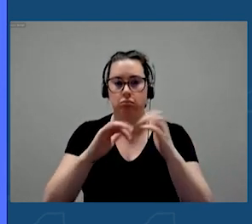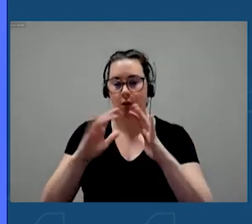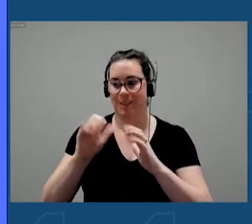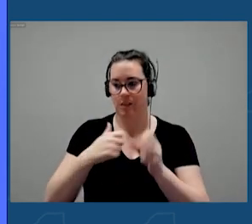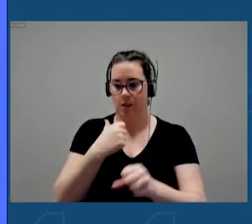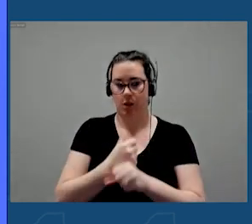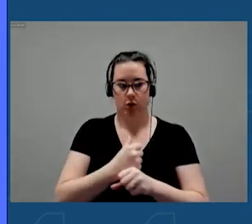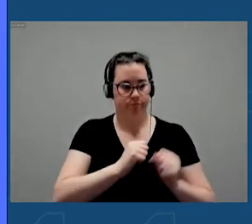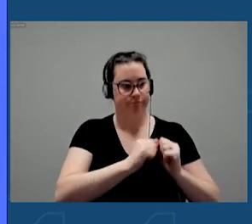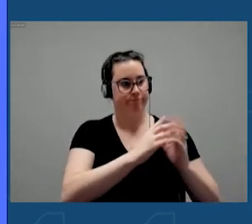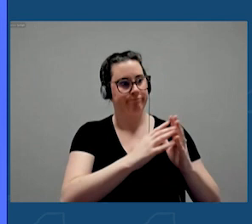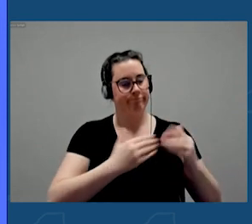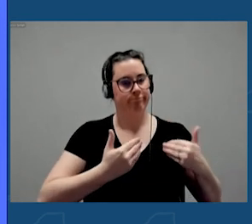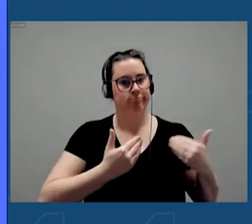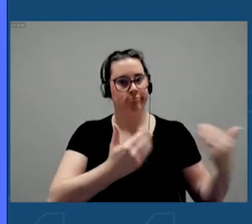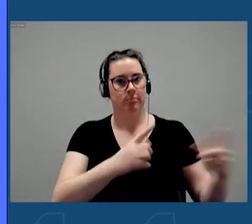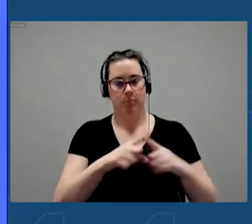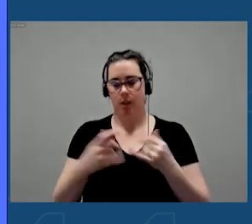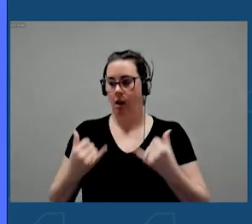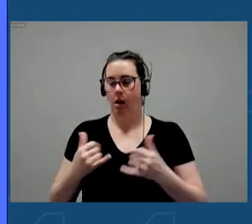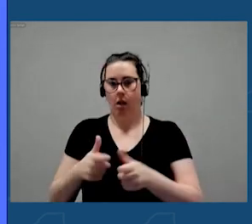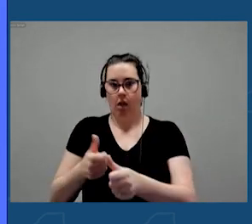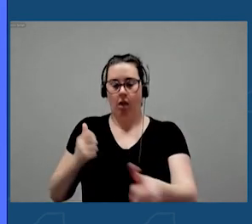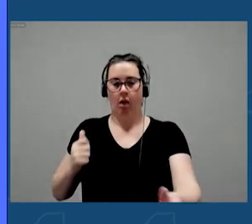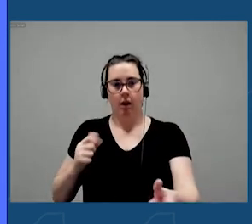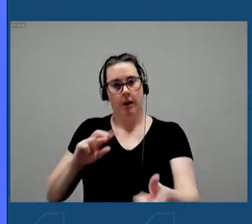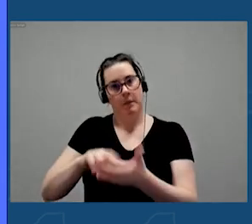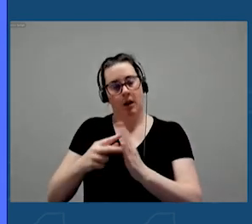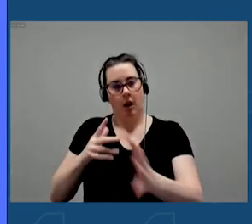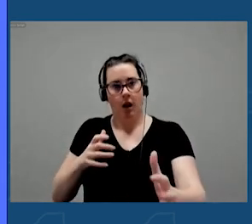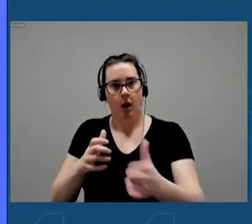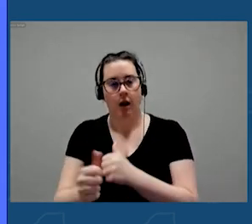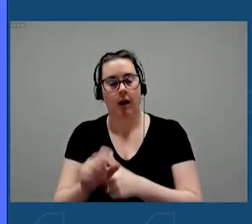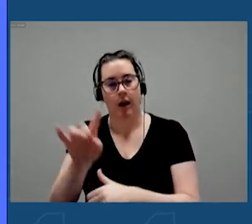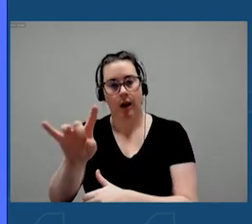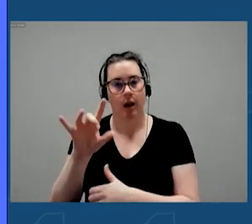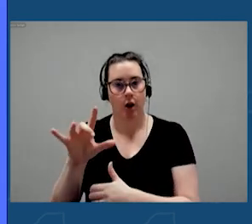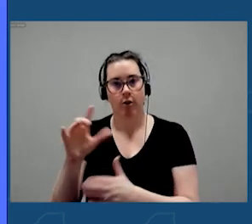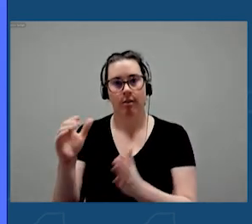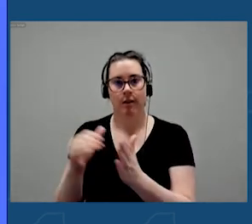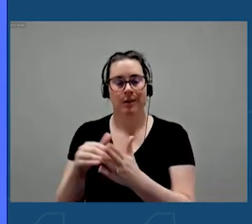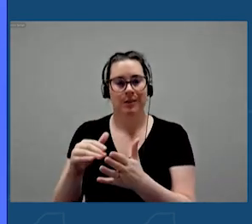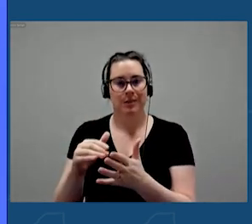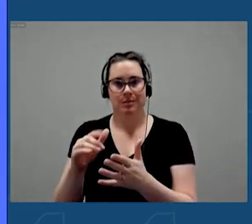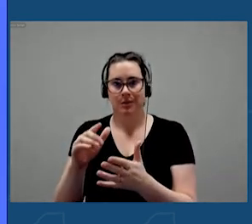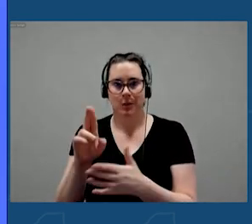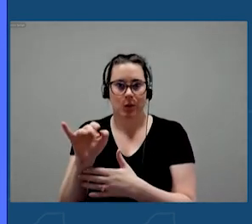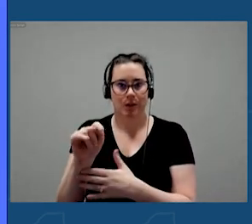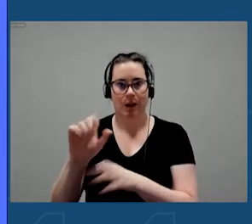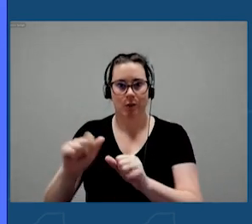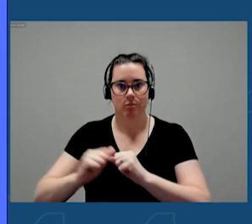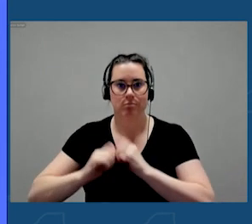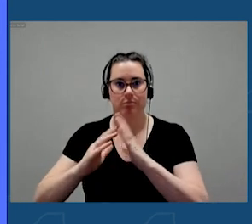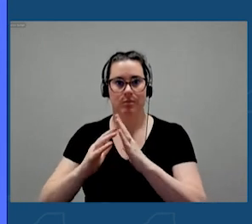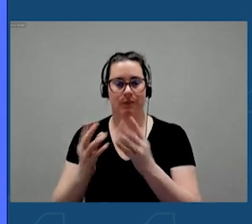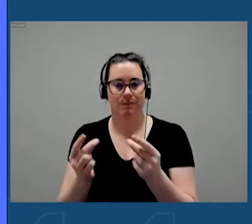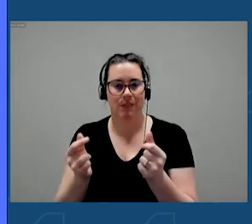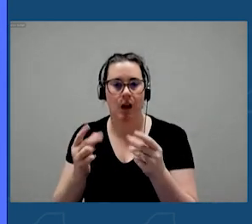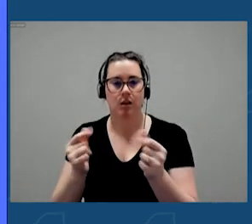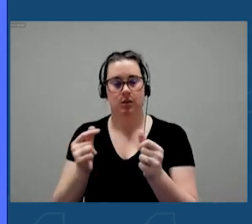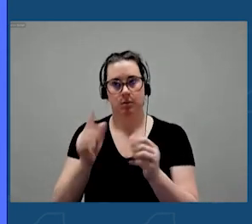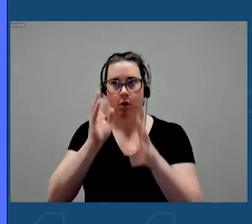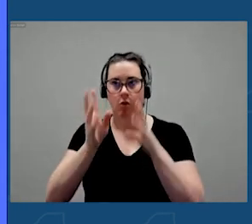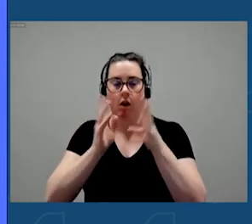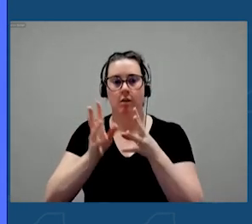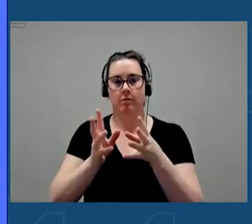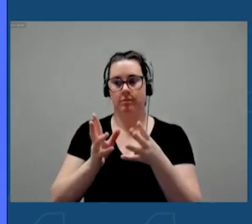time. 800,000 units I need to build like this and make sure that we're being creative, pushing our suburban areas to build